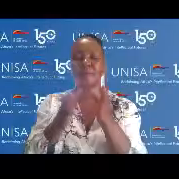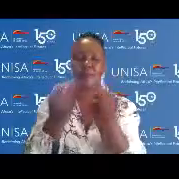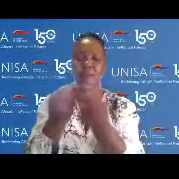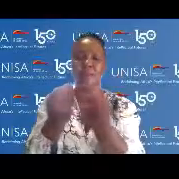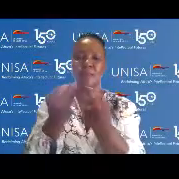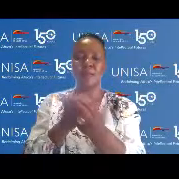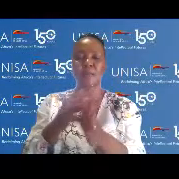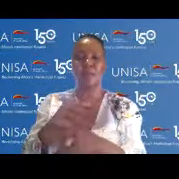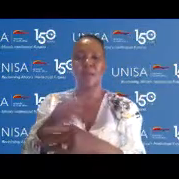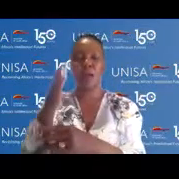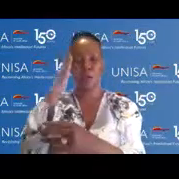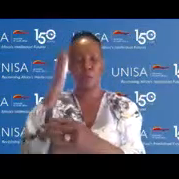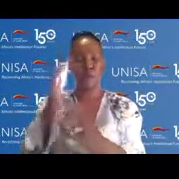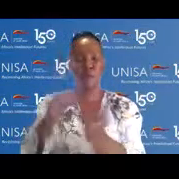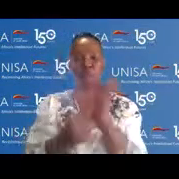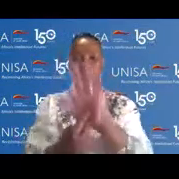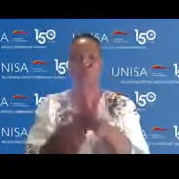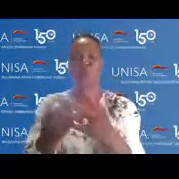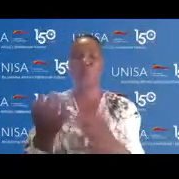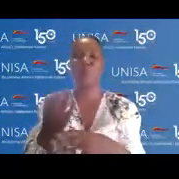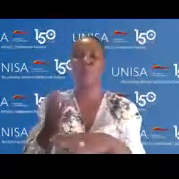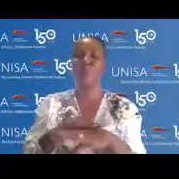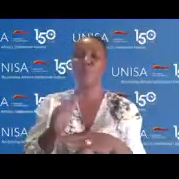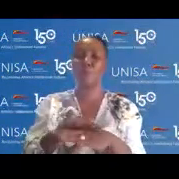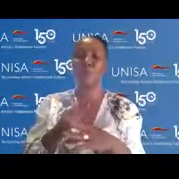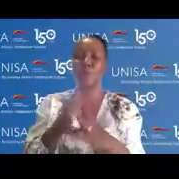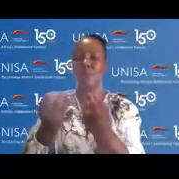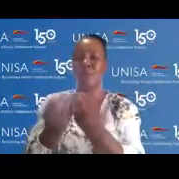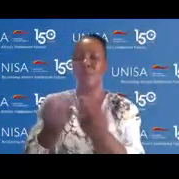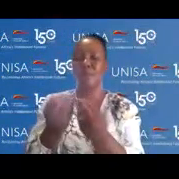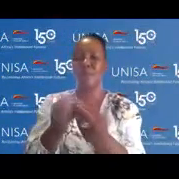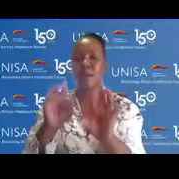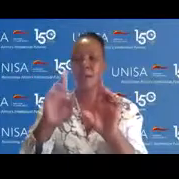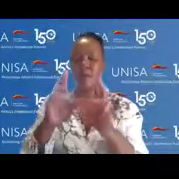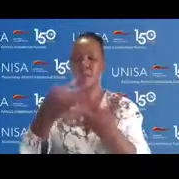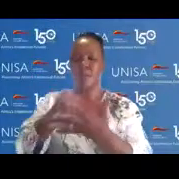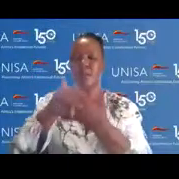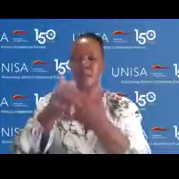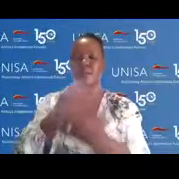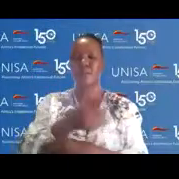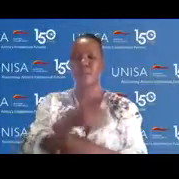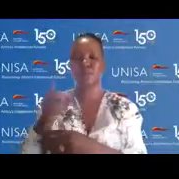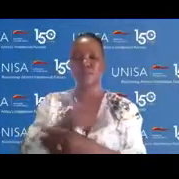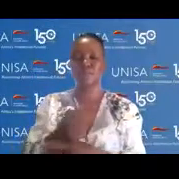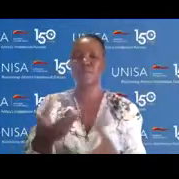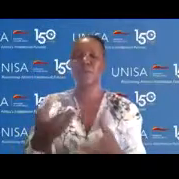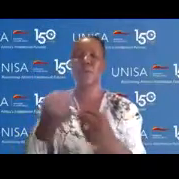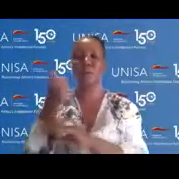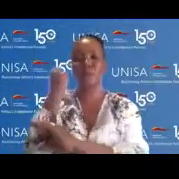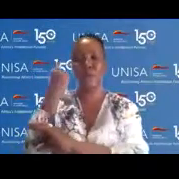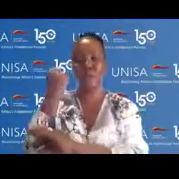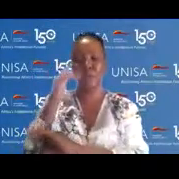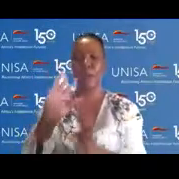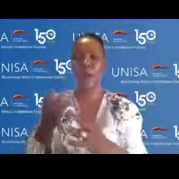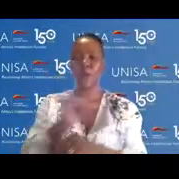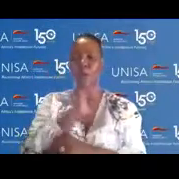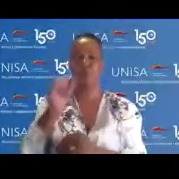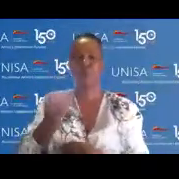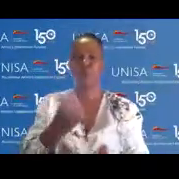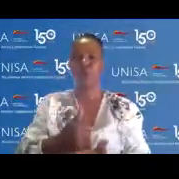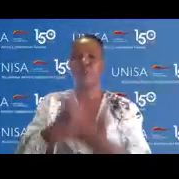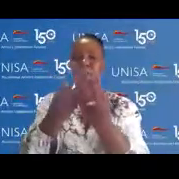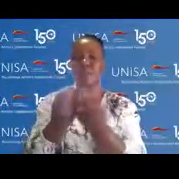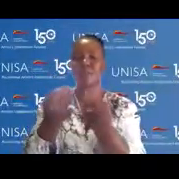of technical stuff with you, and I hope this is really helping you, really getting to understand how your device works. So let's have a look